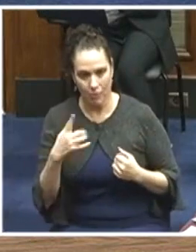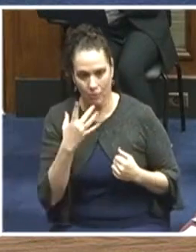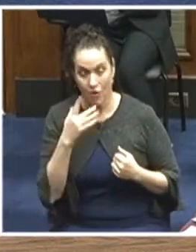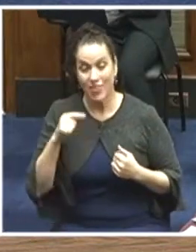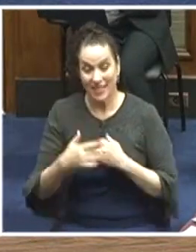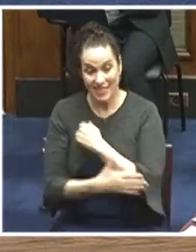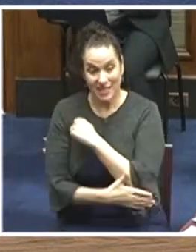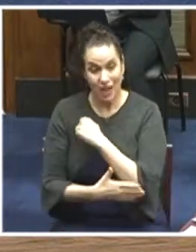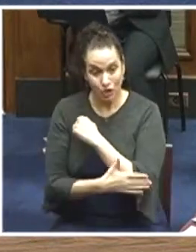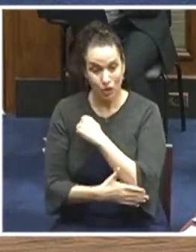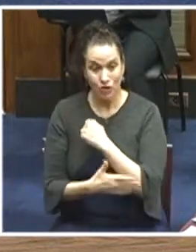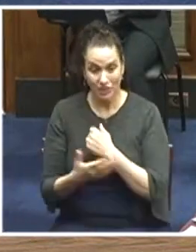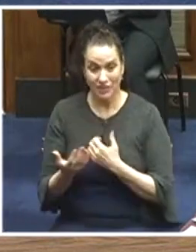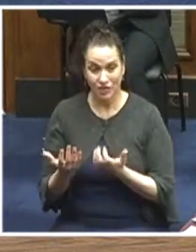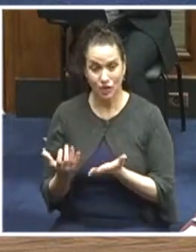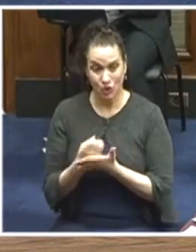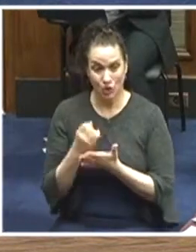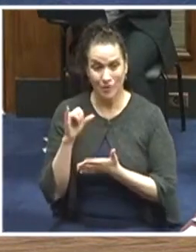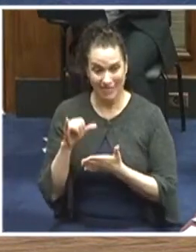because it's the only kind that works.